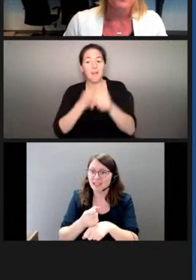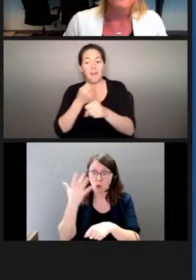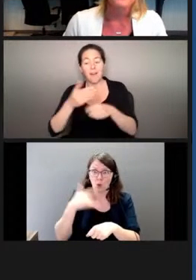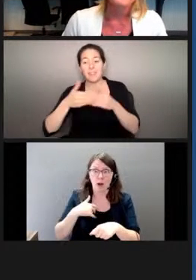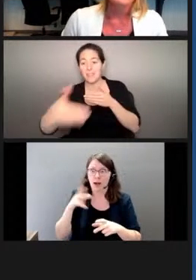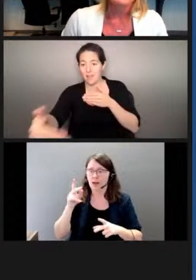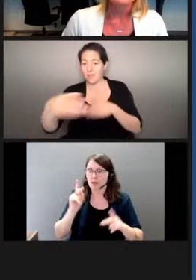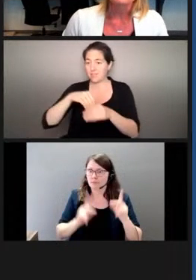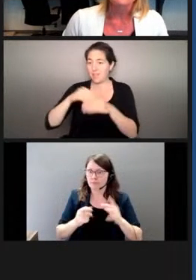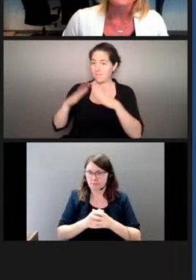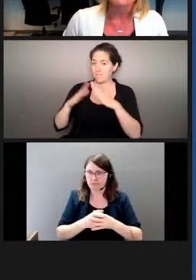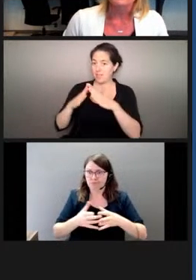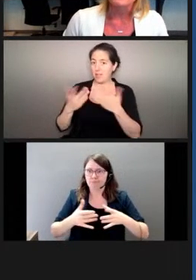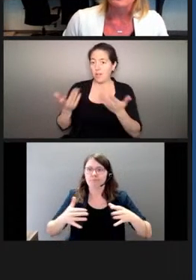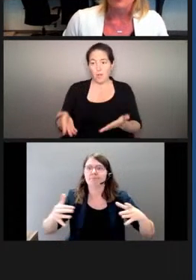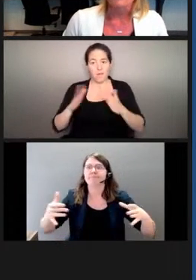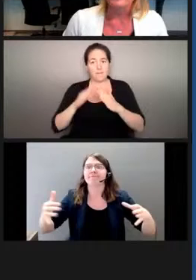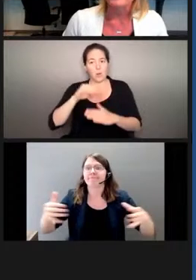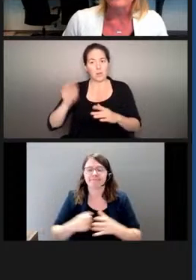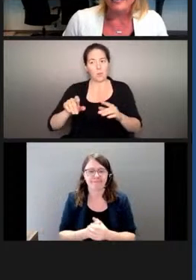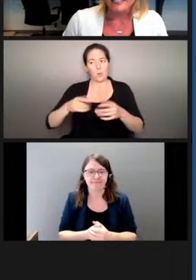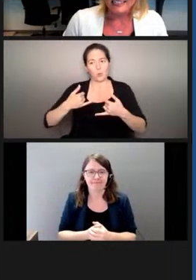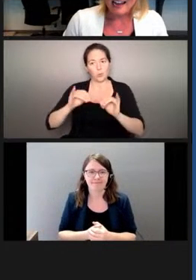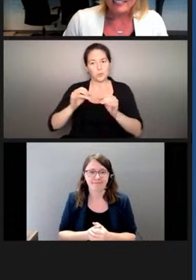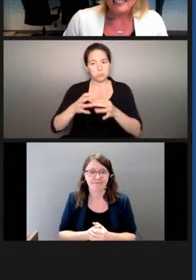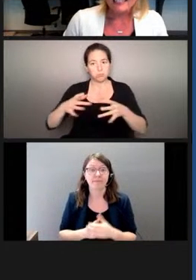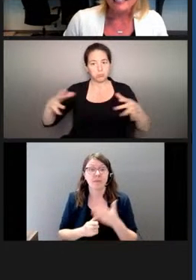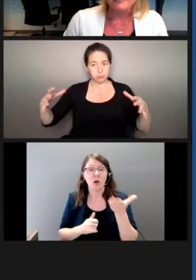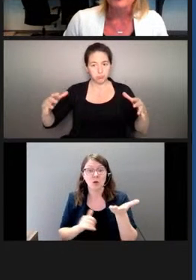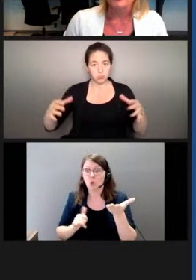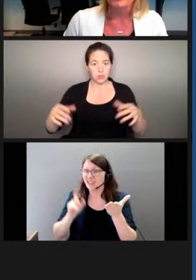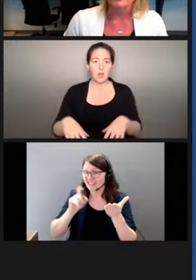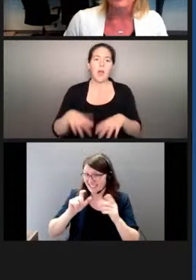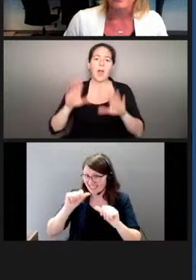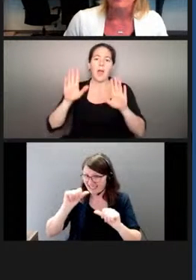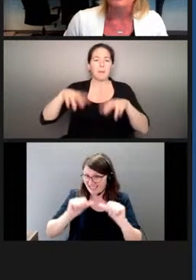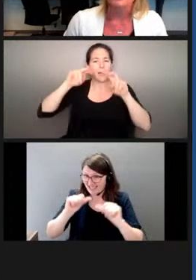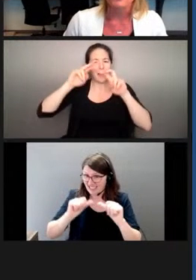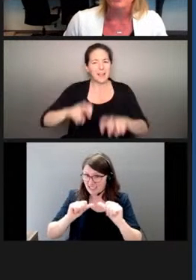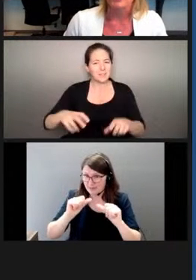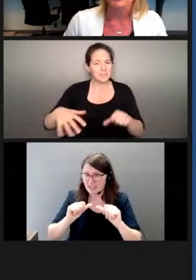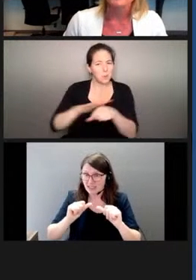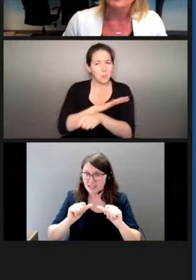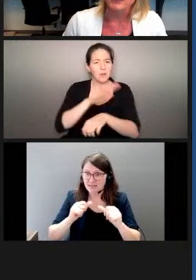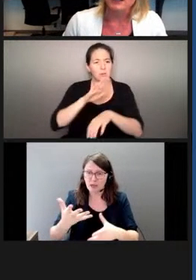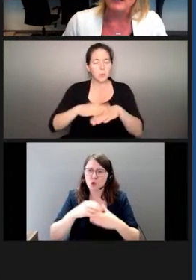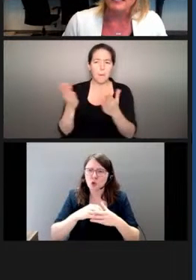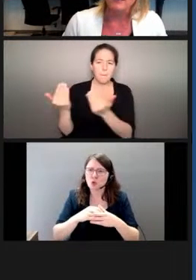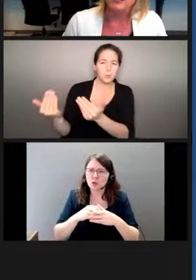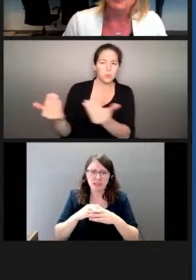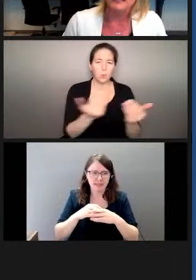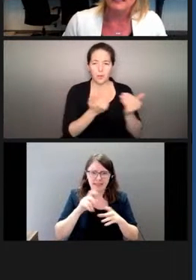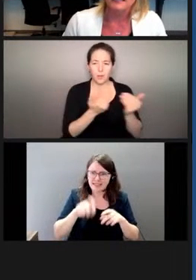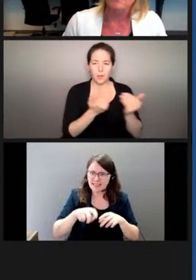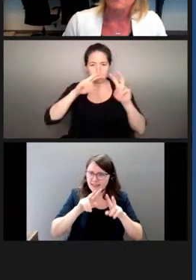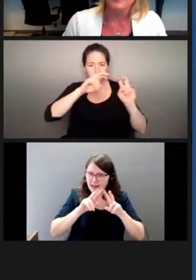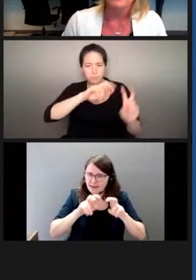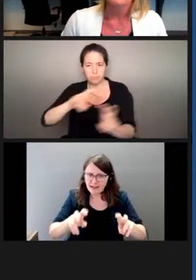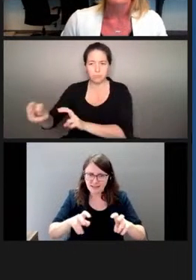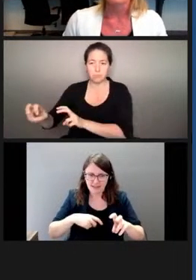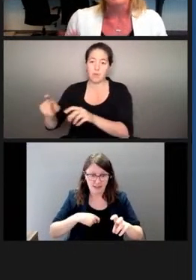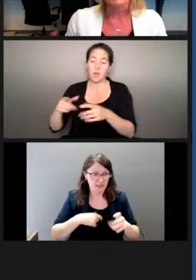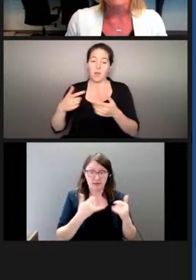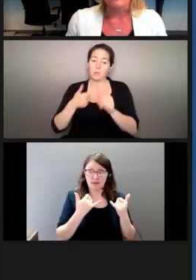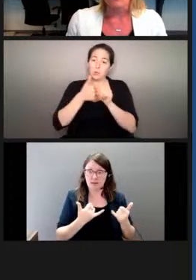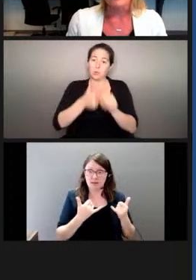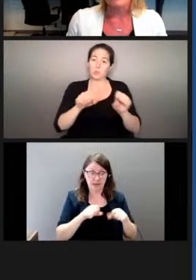grow. It also includes a comprehensive needs analysis that took into account the current integrated waste management system,